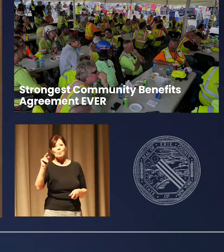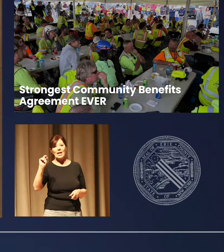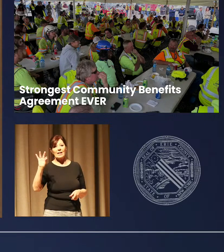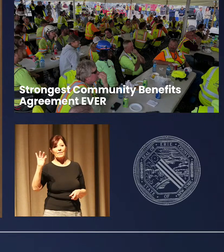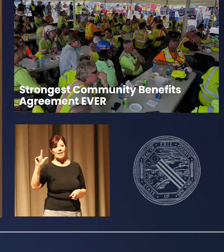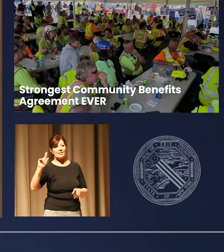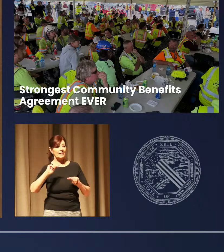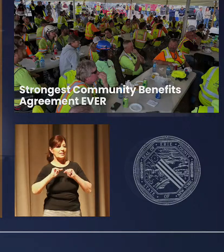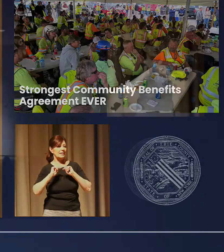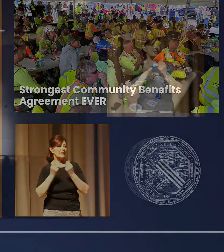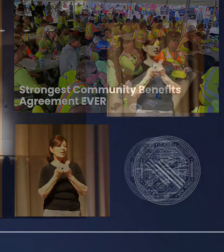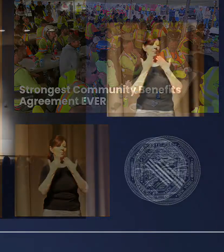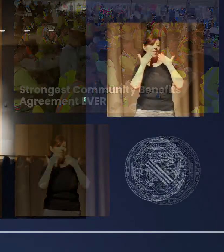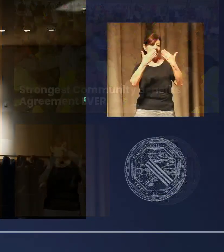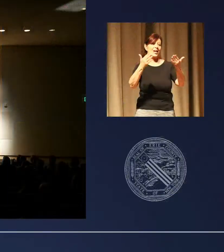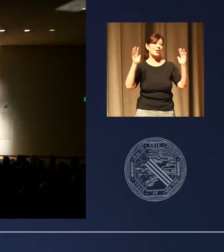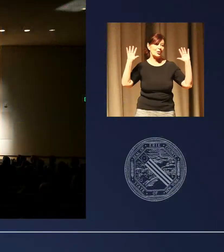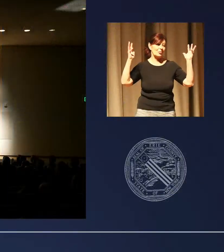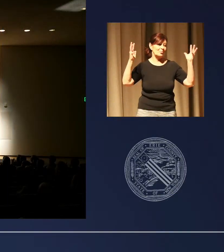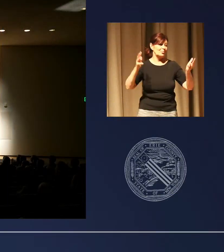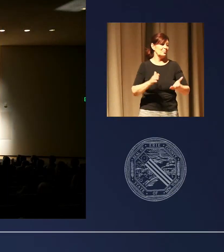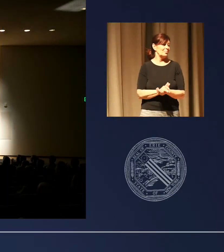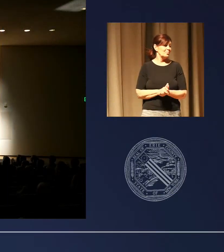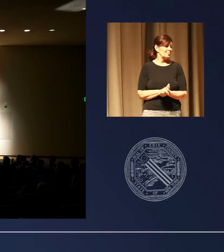team. Thank you all.